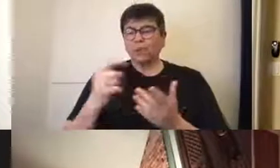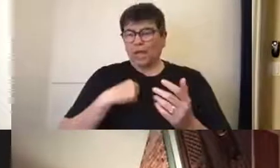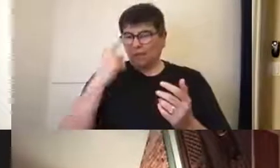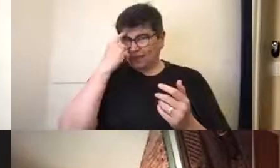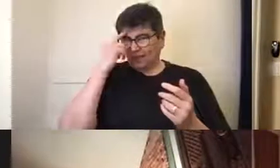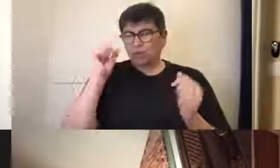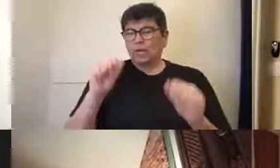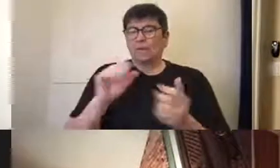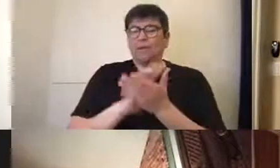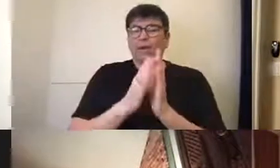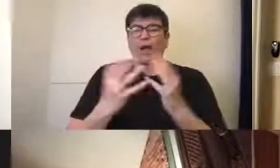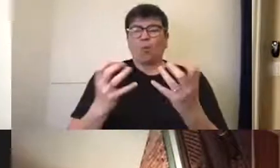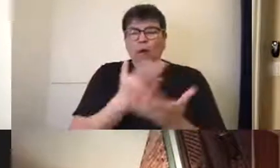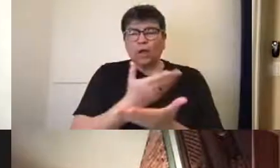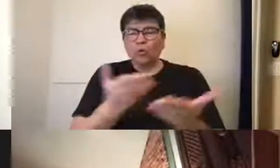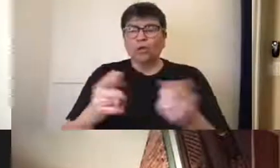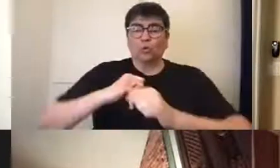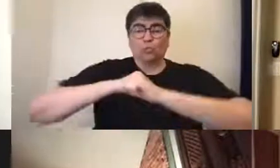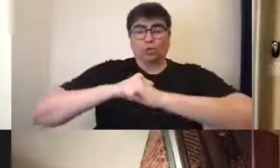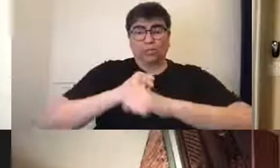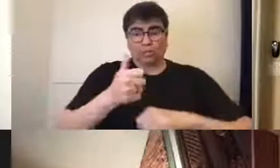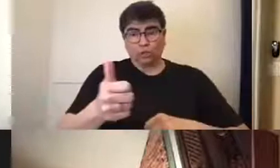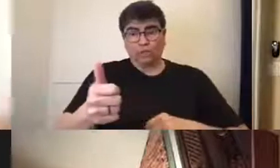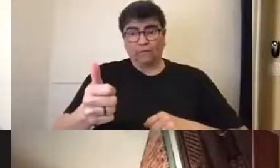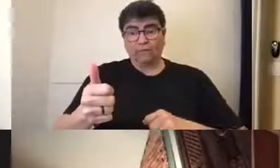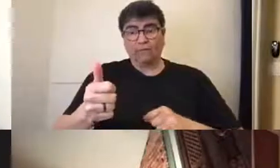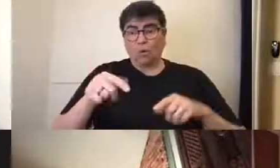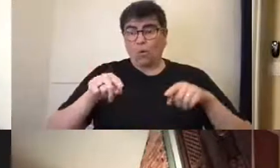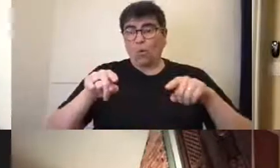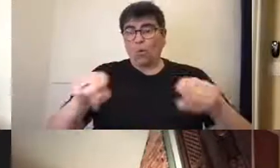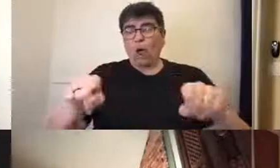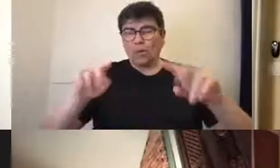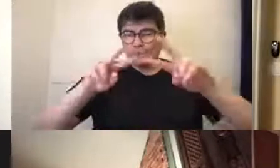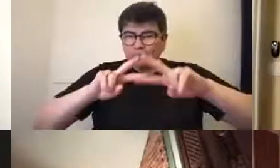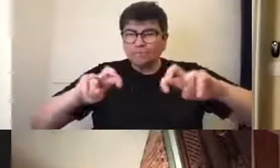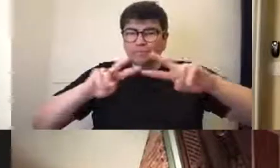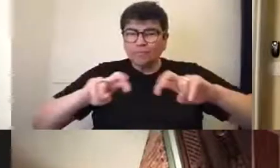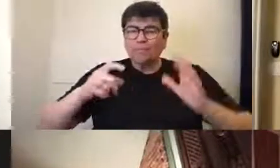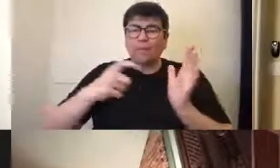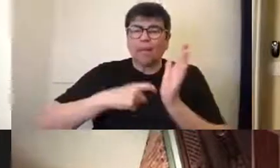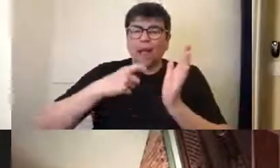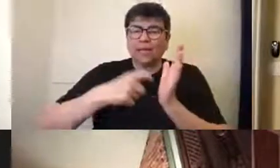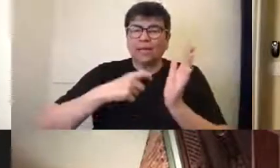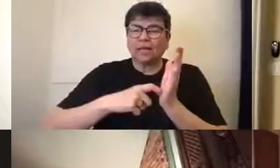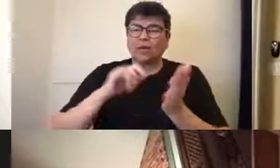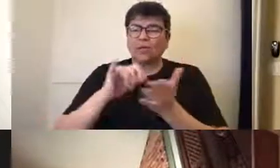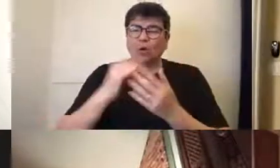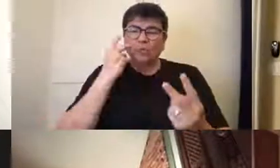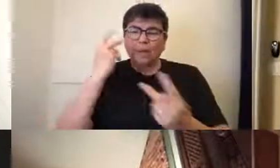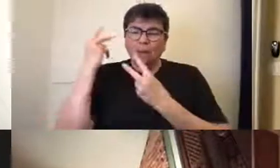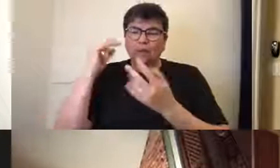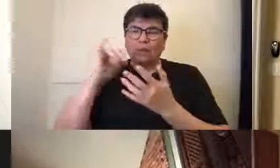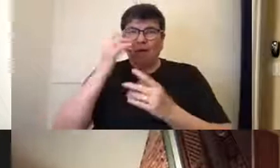little, like, I want you all to protect yourself while delving, while mining these memories and mining the